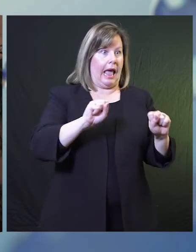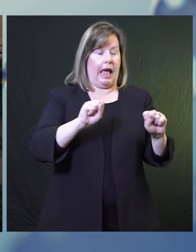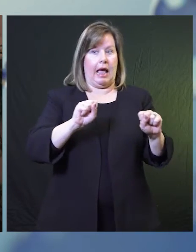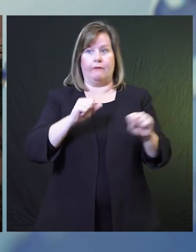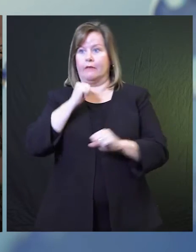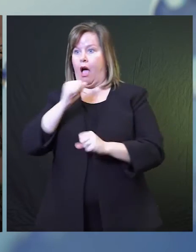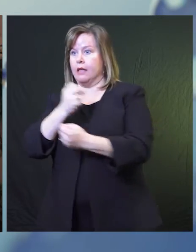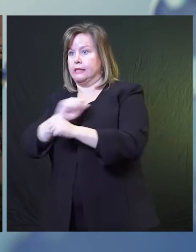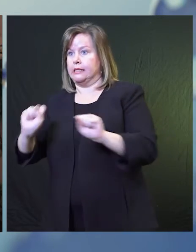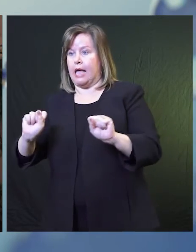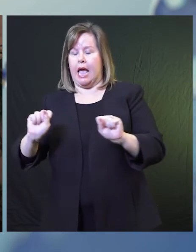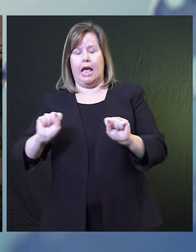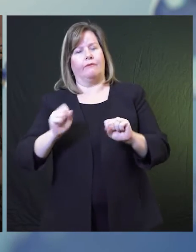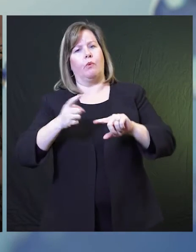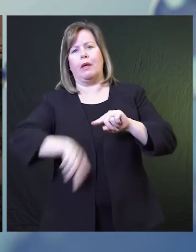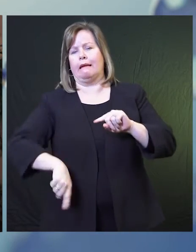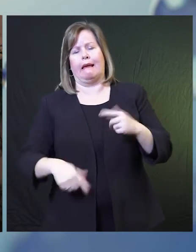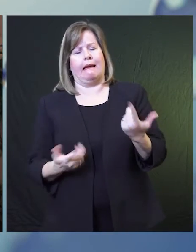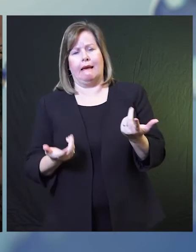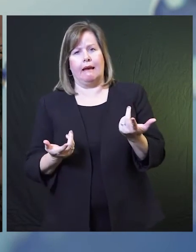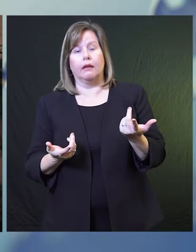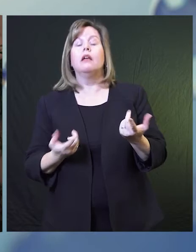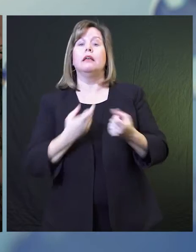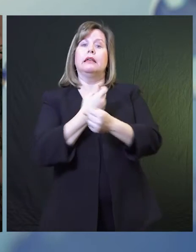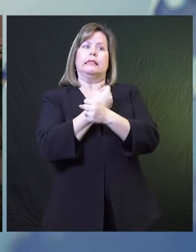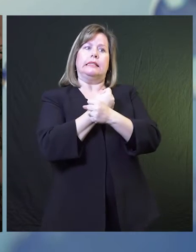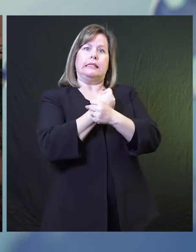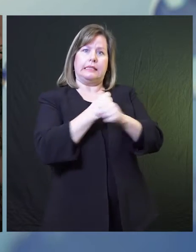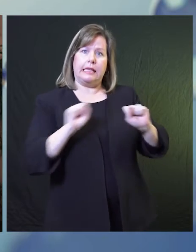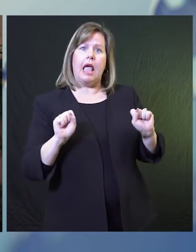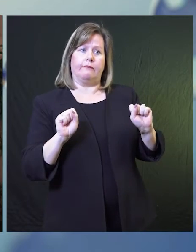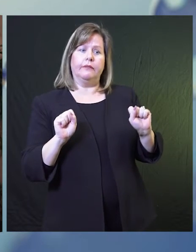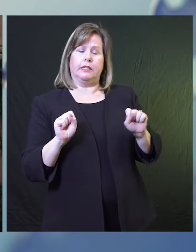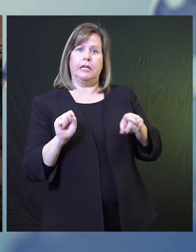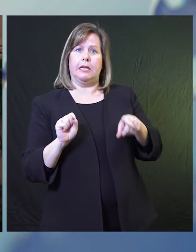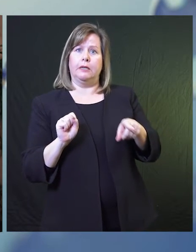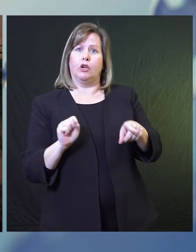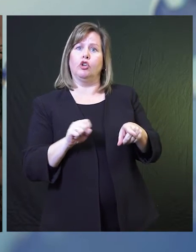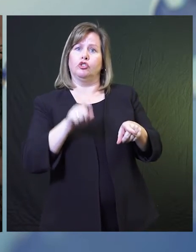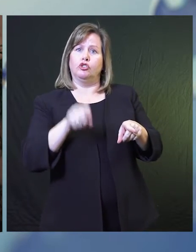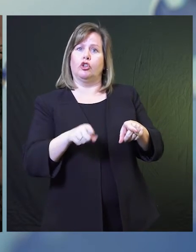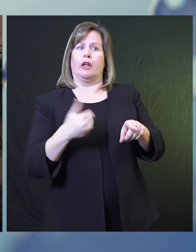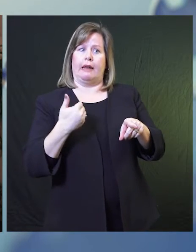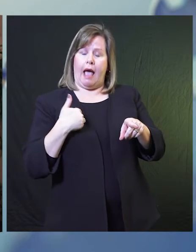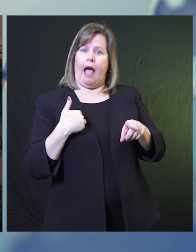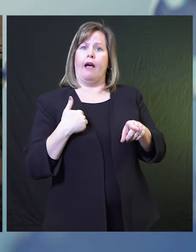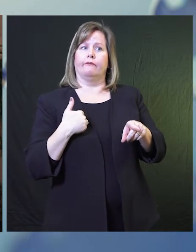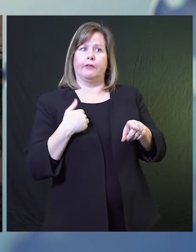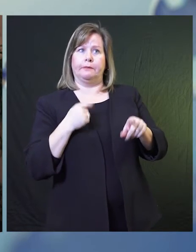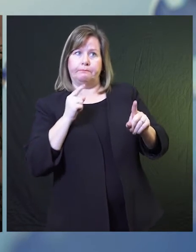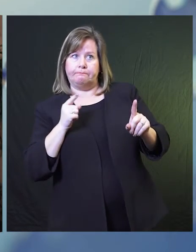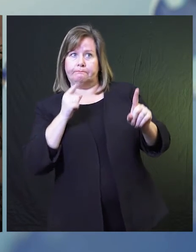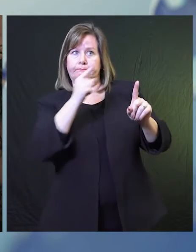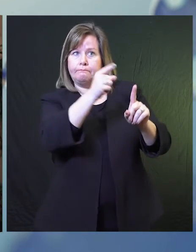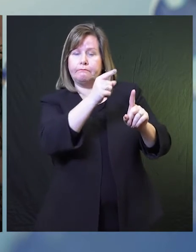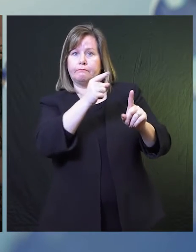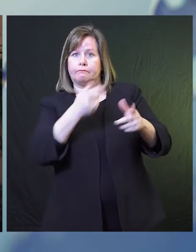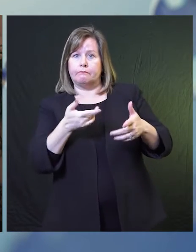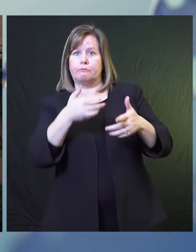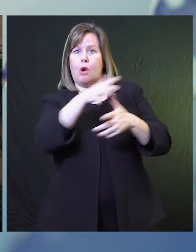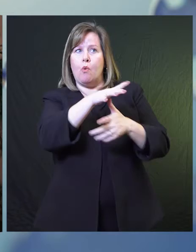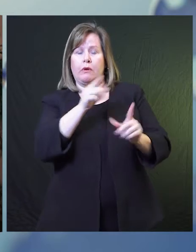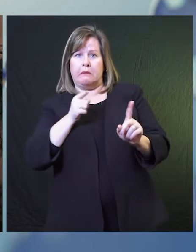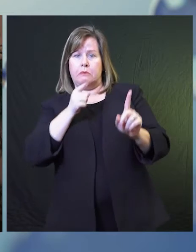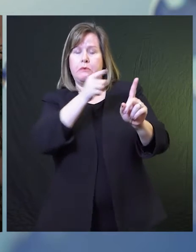unsafe. And while safety is something that we should strive for, and 100% safe is something that's an ideal,